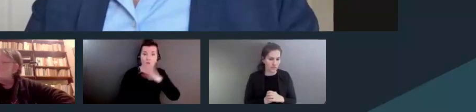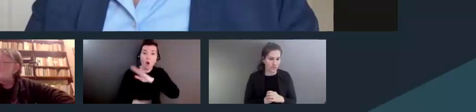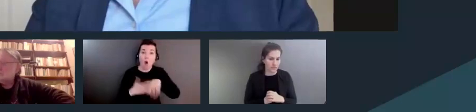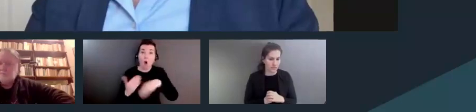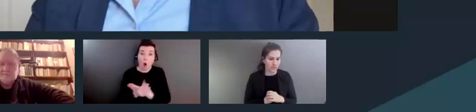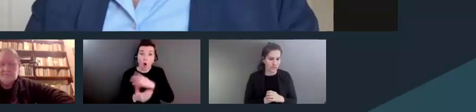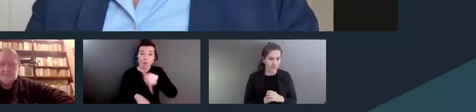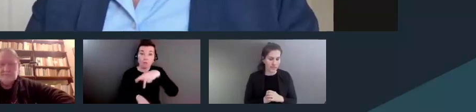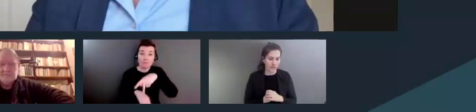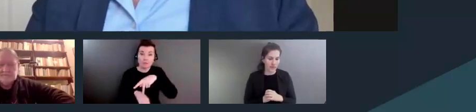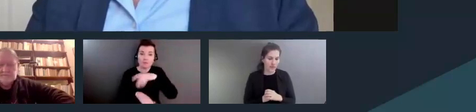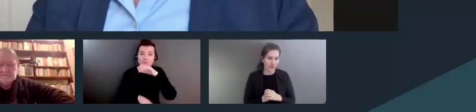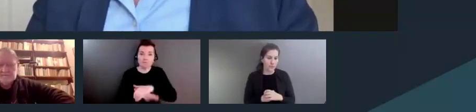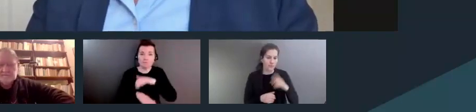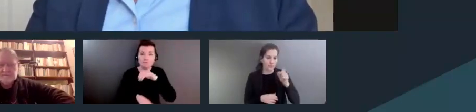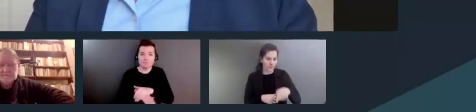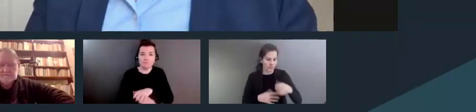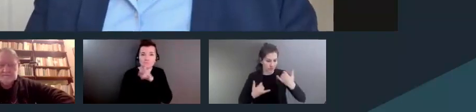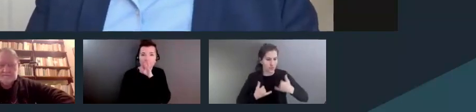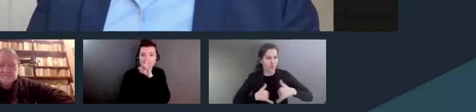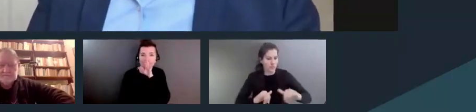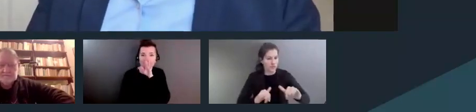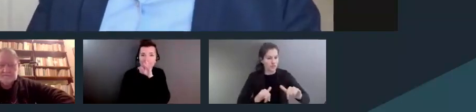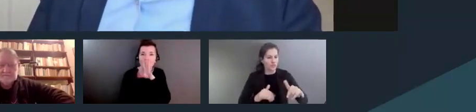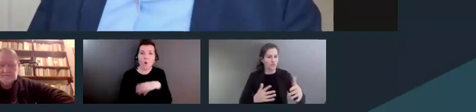are English-speaking white people.